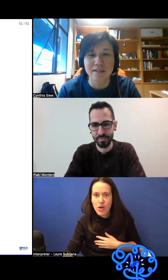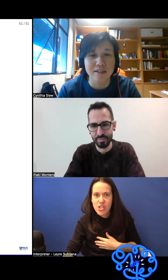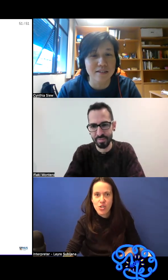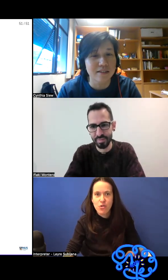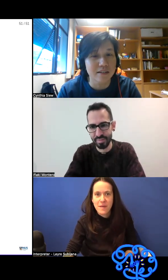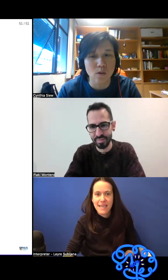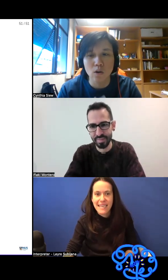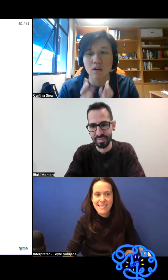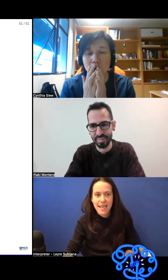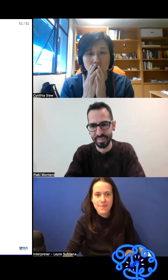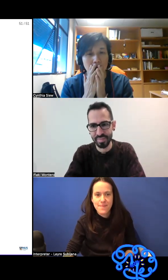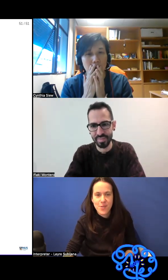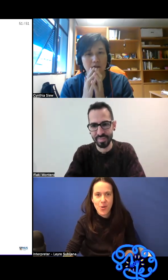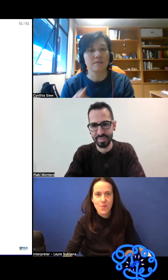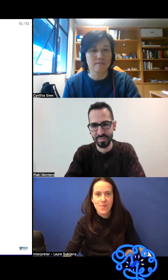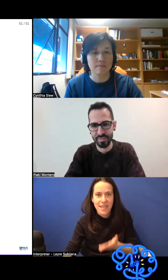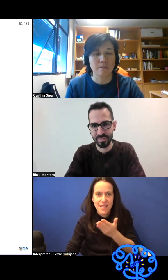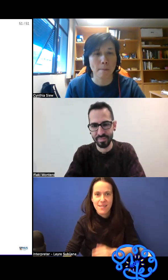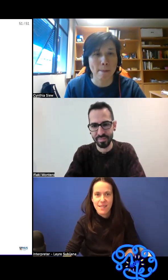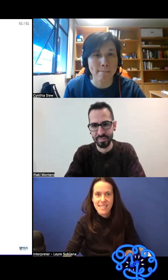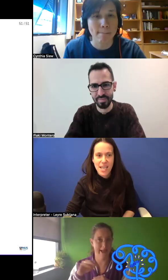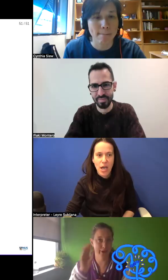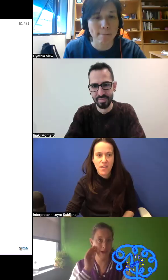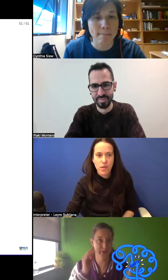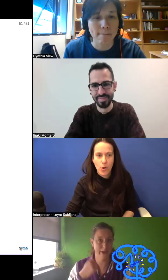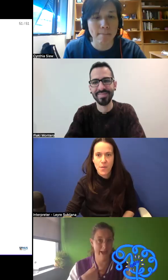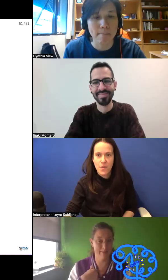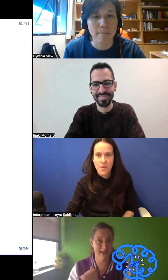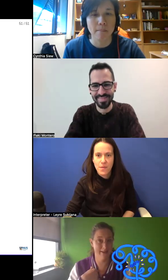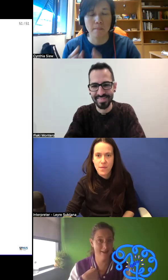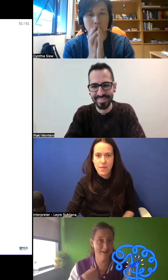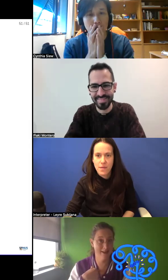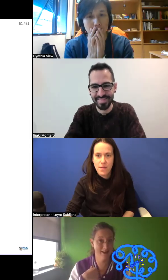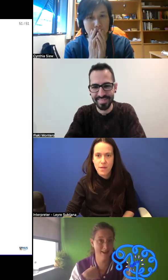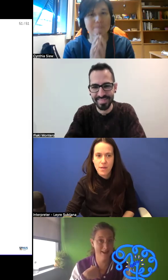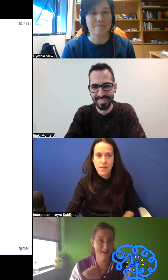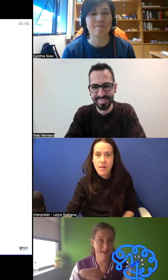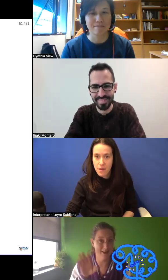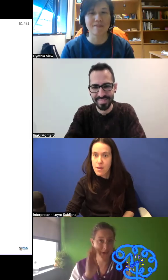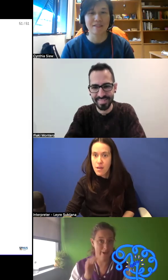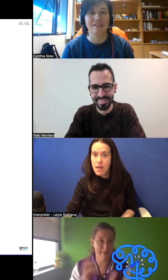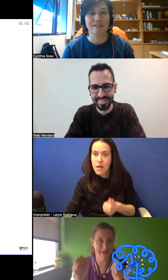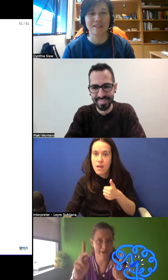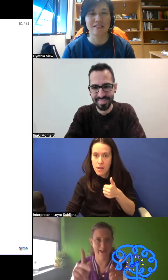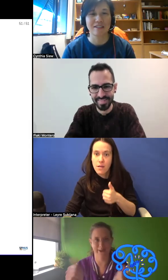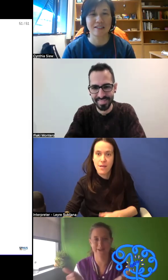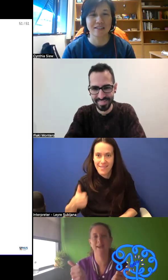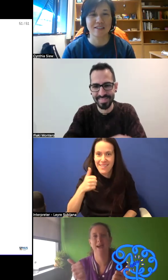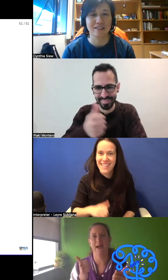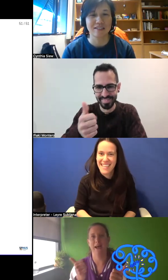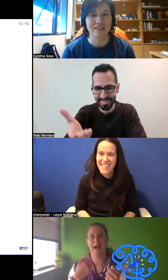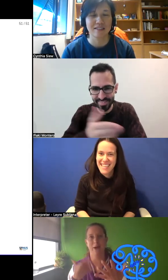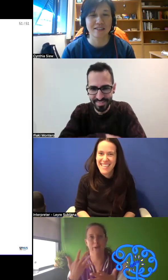last question would be Lisa. Oh. So, Lisa, you Yeah, have the do floor. you hear me? Do you hear me? Okay,